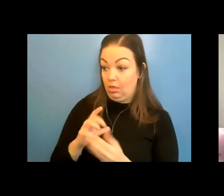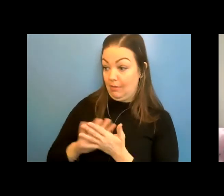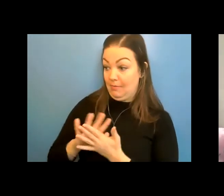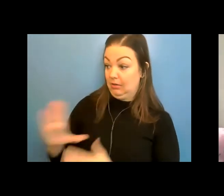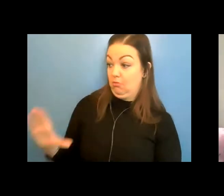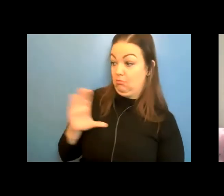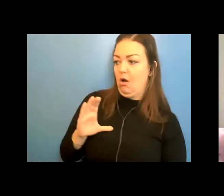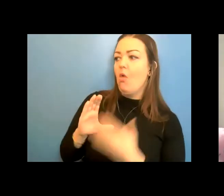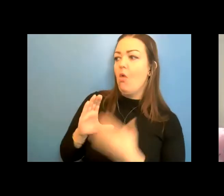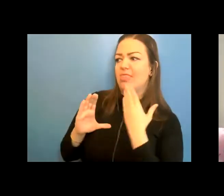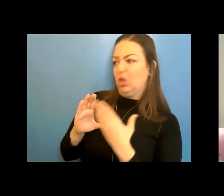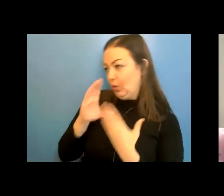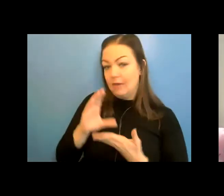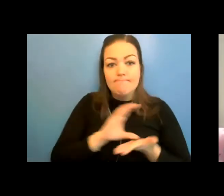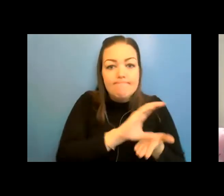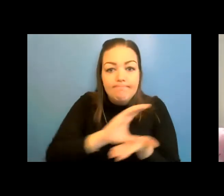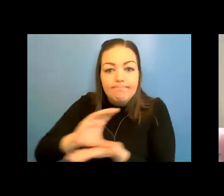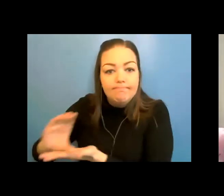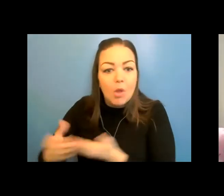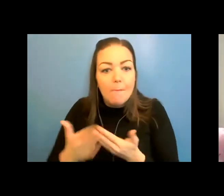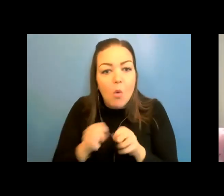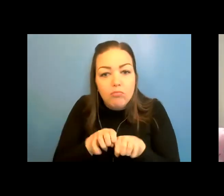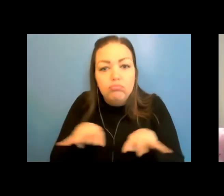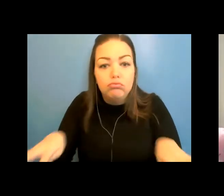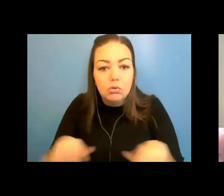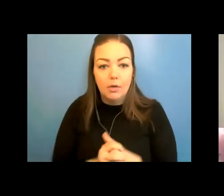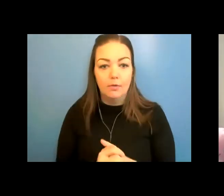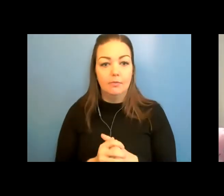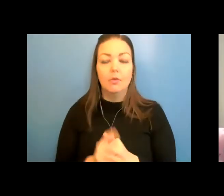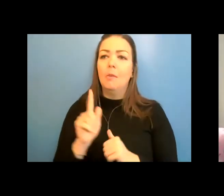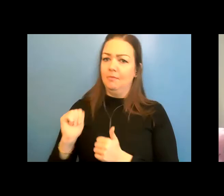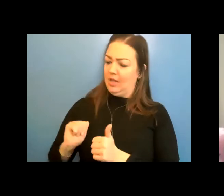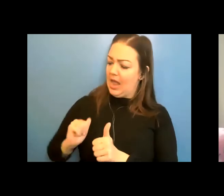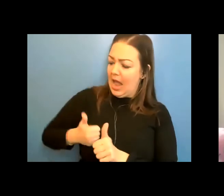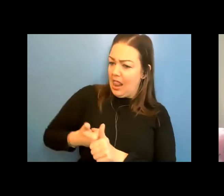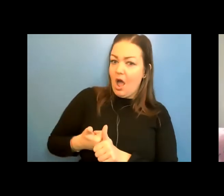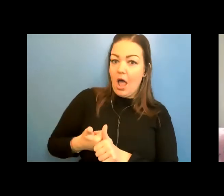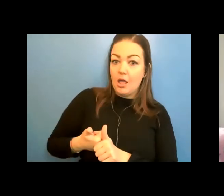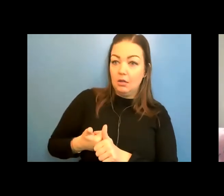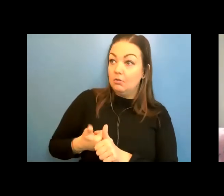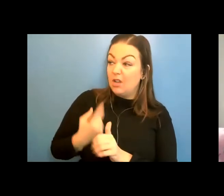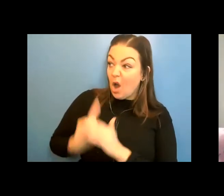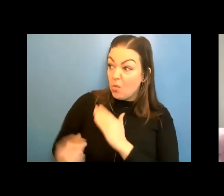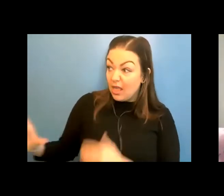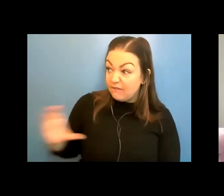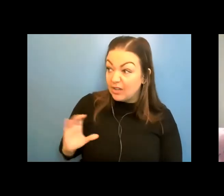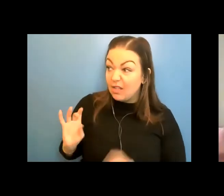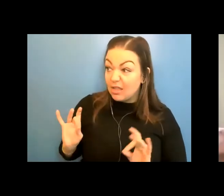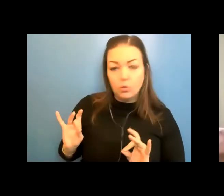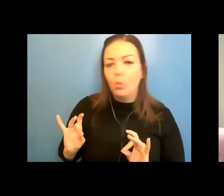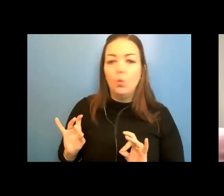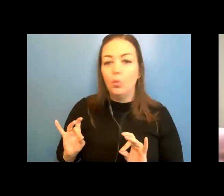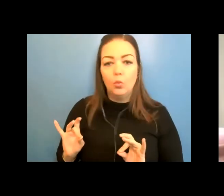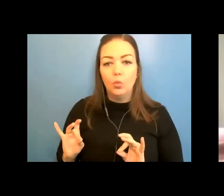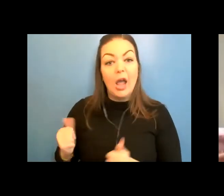money more widely. But our ally scheme isn't just open to people who fund us in that way.